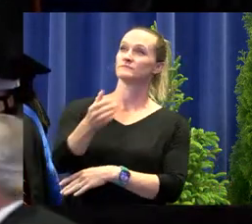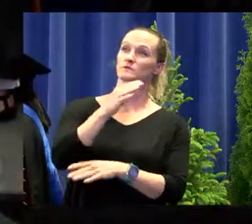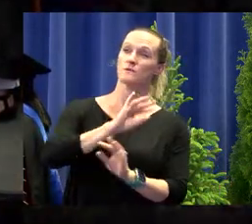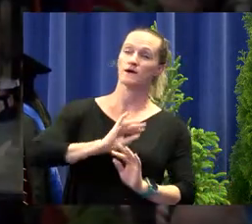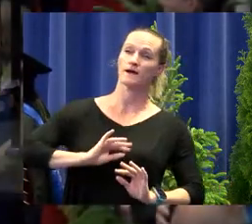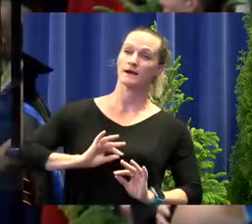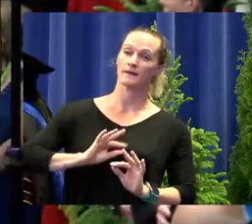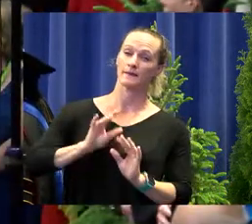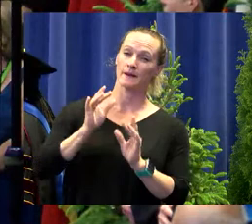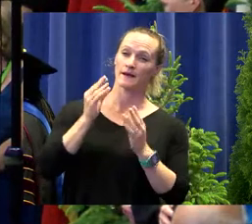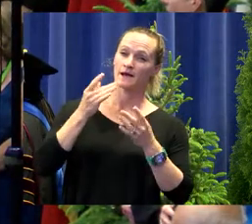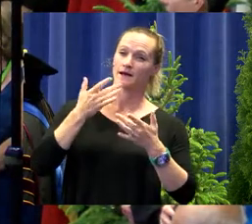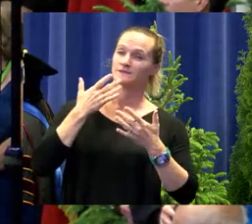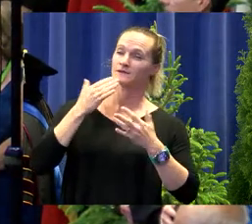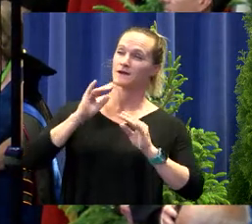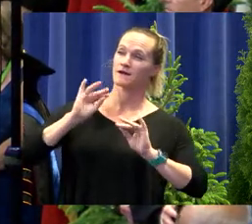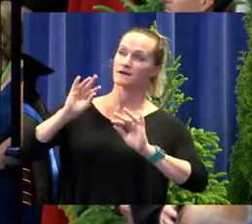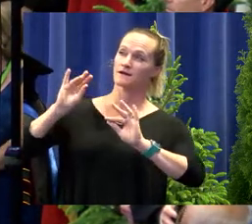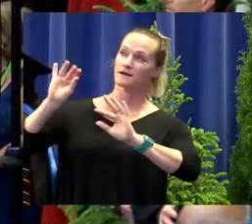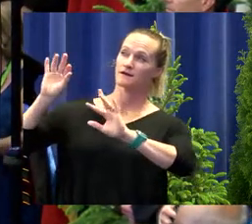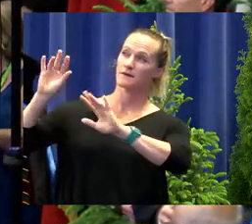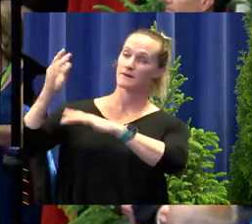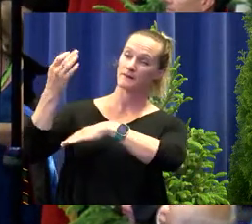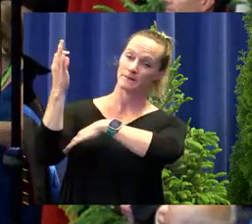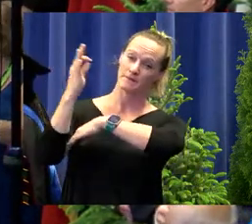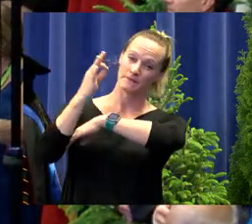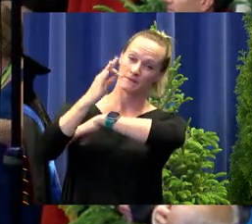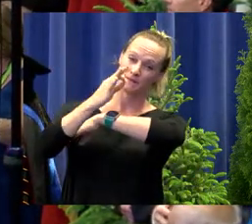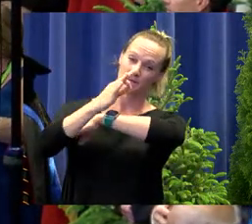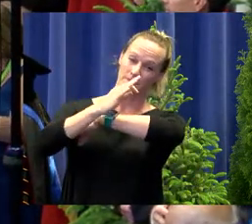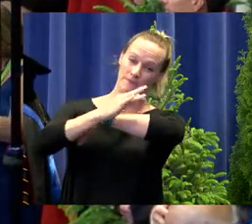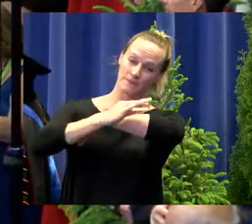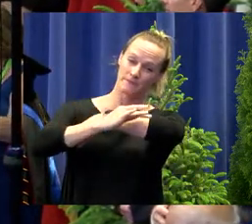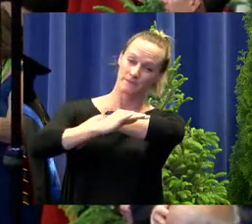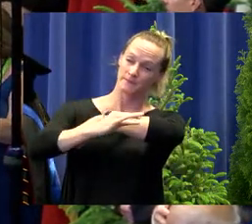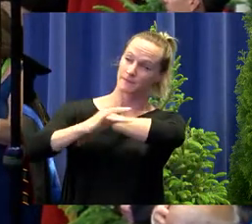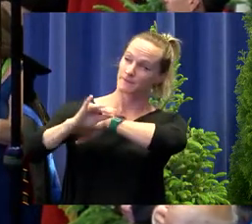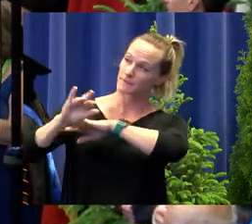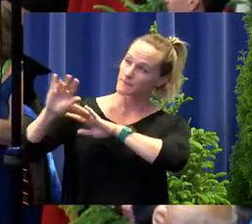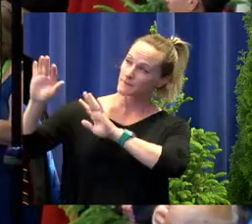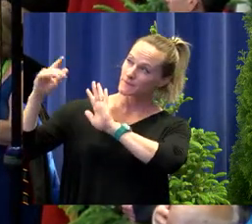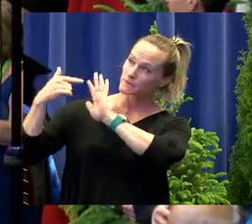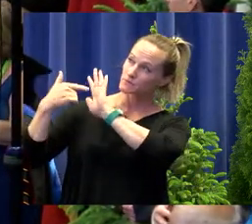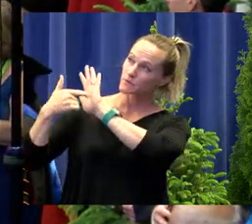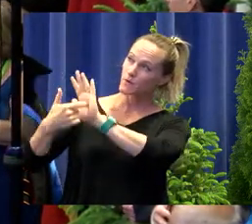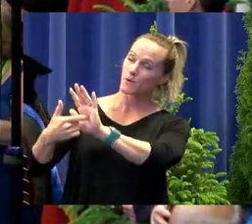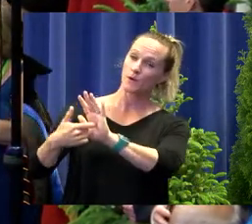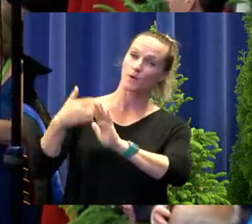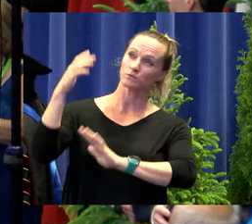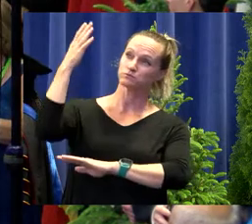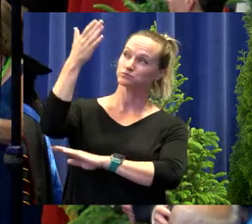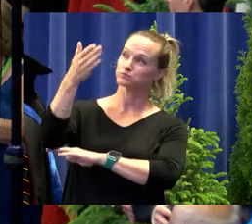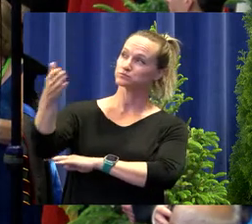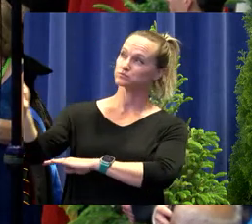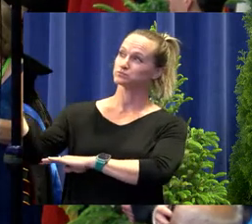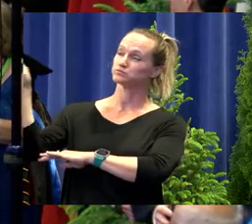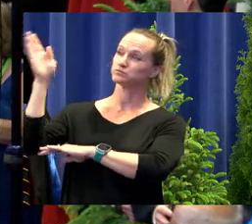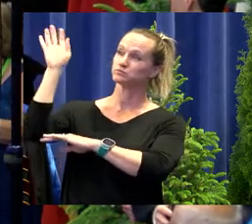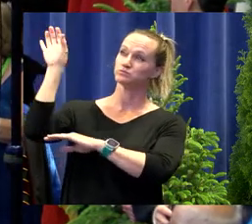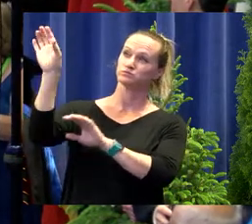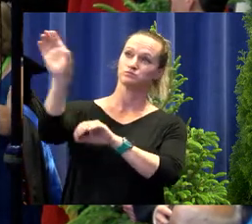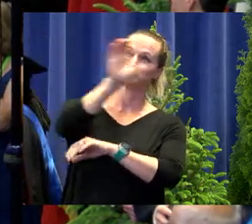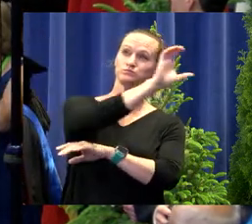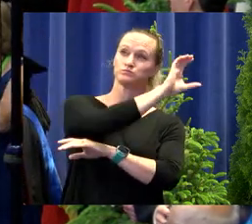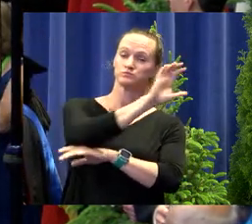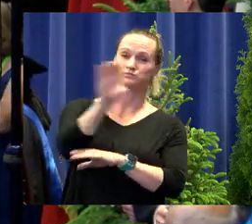the twilight's last gleaming, who broad stripes and